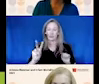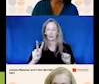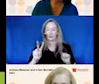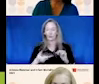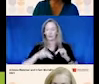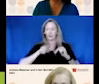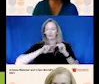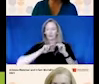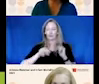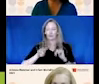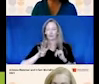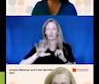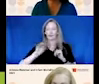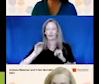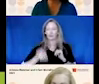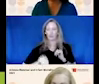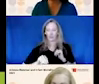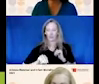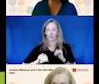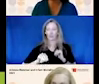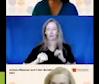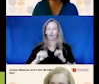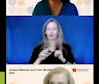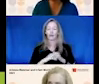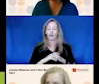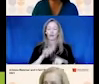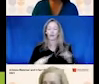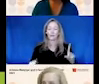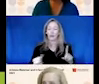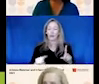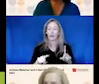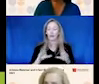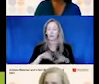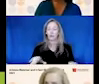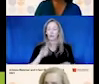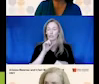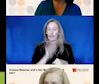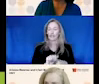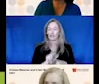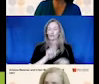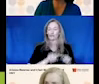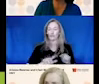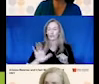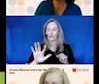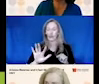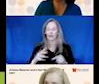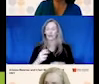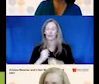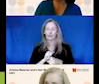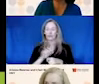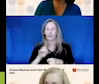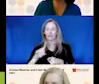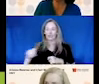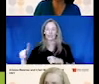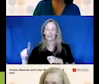45%, whereas the number of children 3 to 5 in the region receiving DDD services has remained the